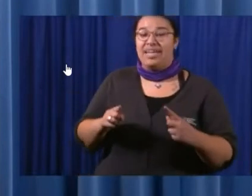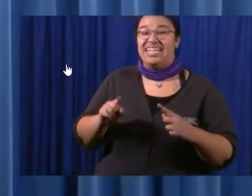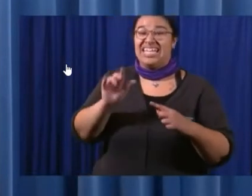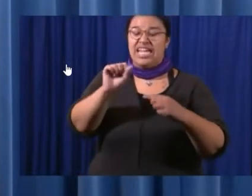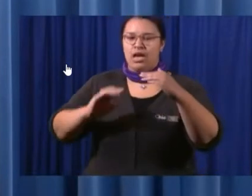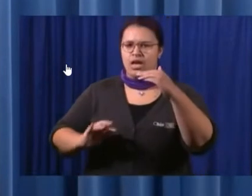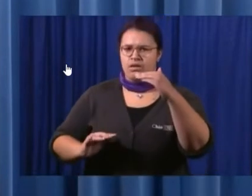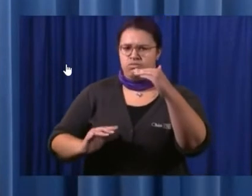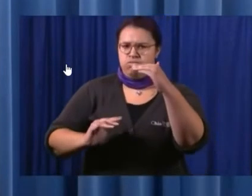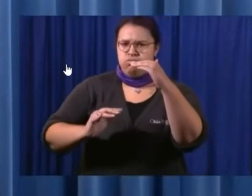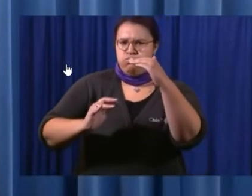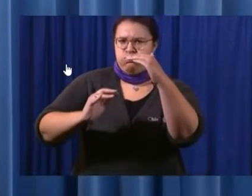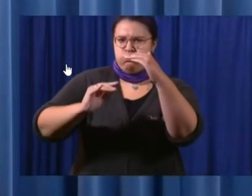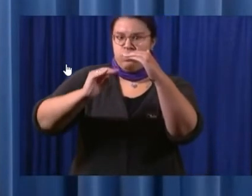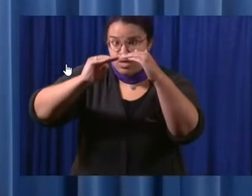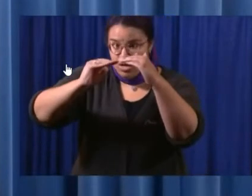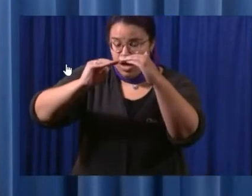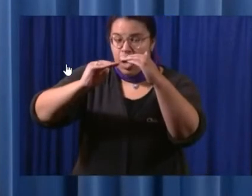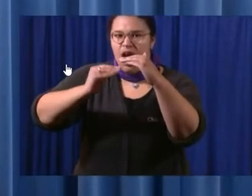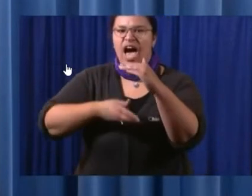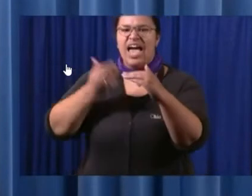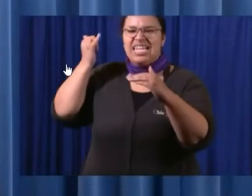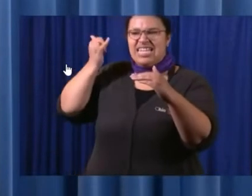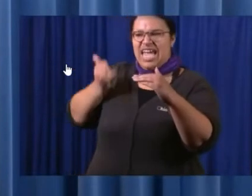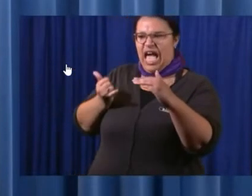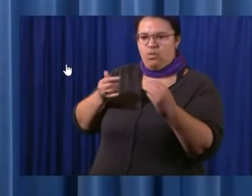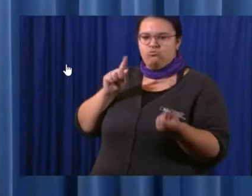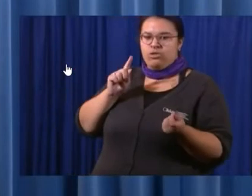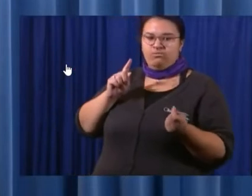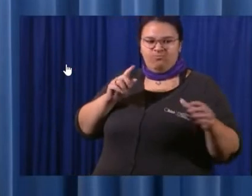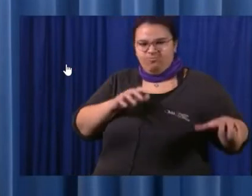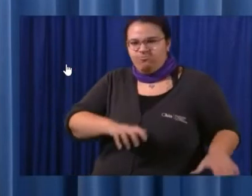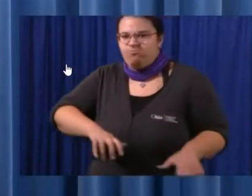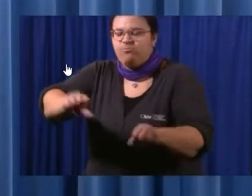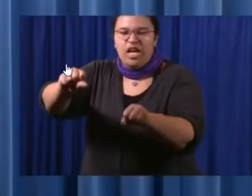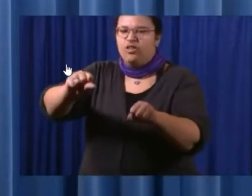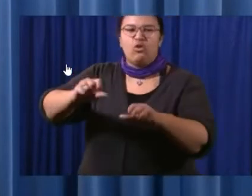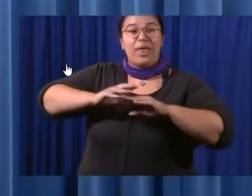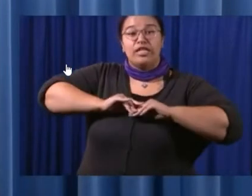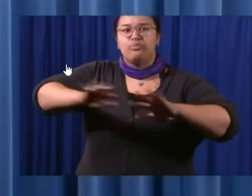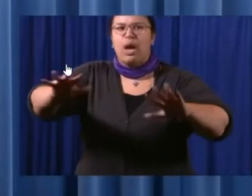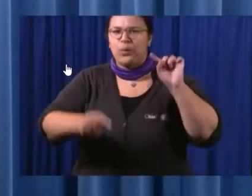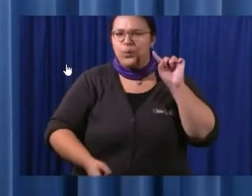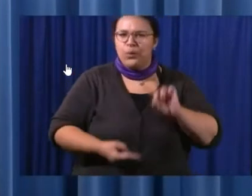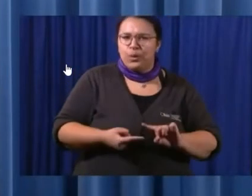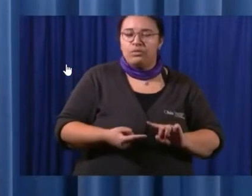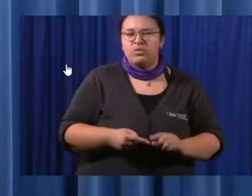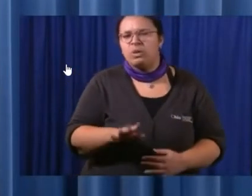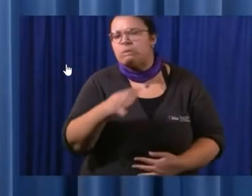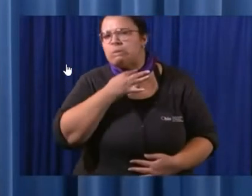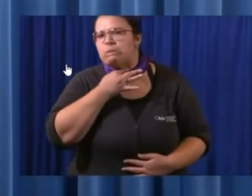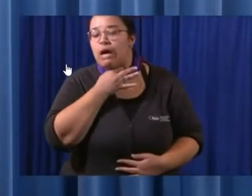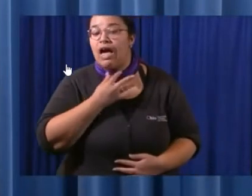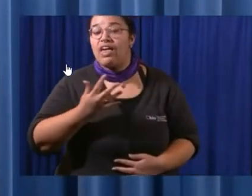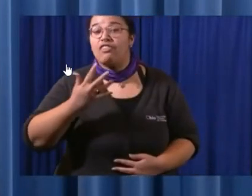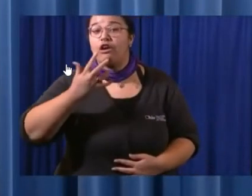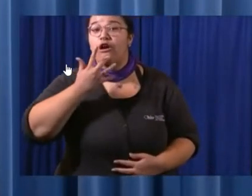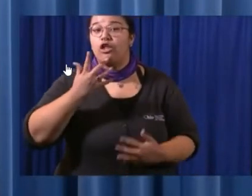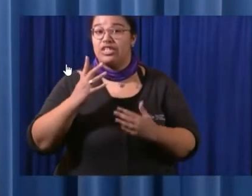stop the spread. We're just wondering, is this new color-coded system exactly that? And what are you going to do if a county reaches